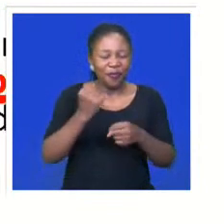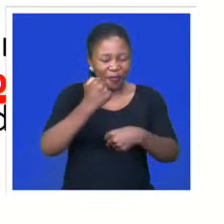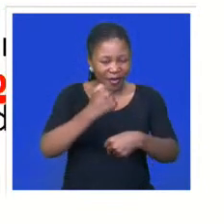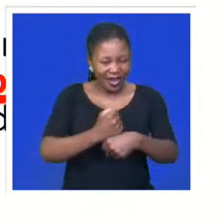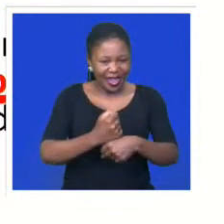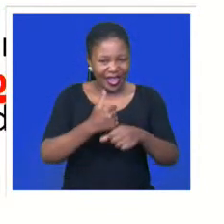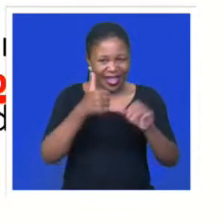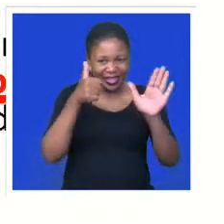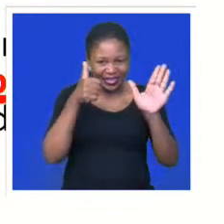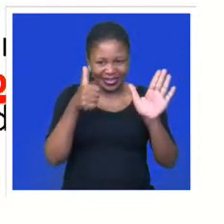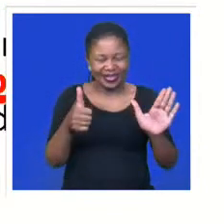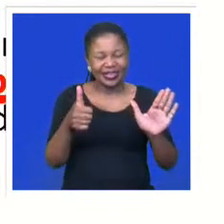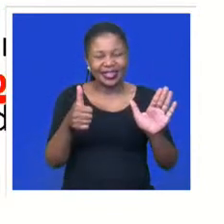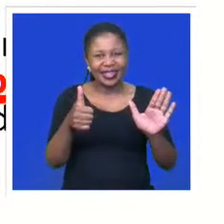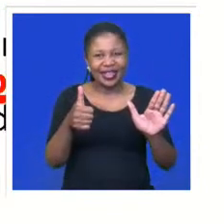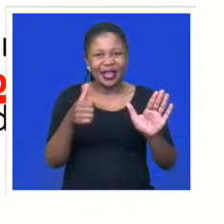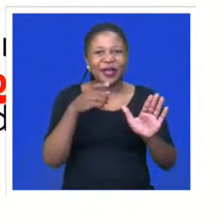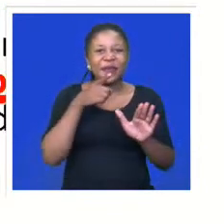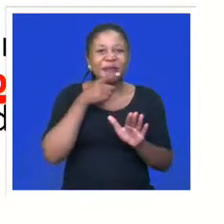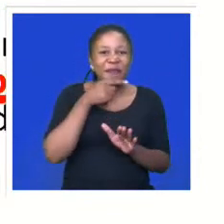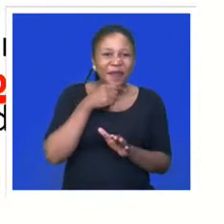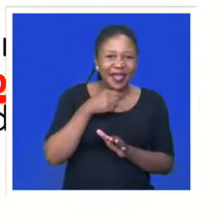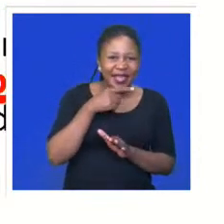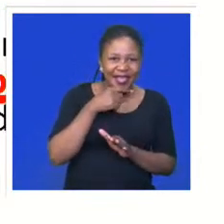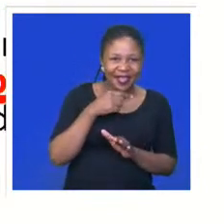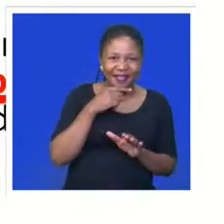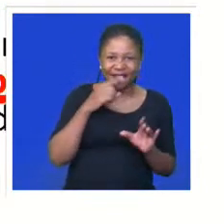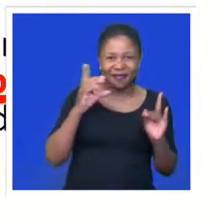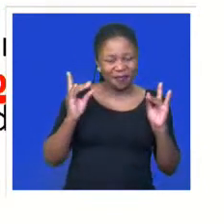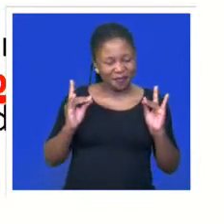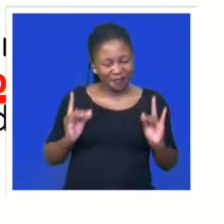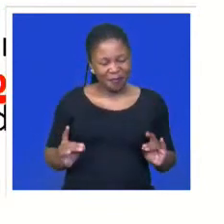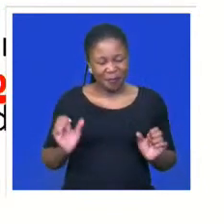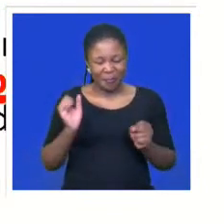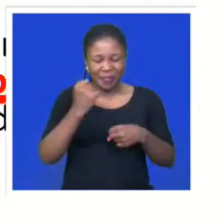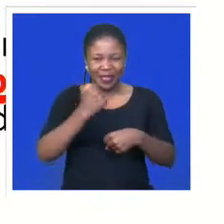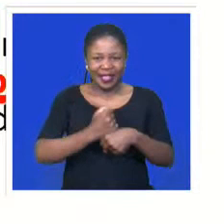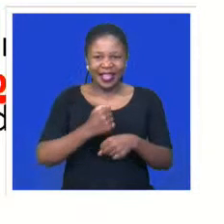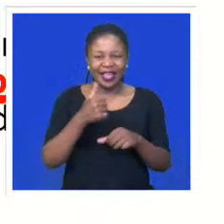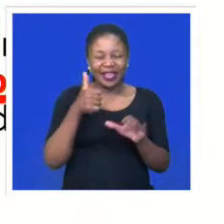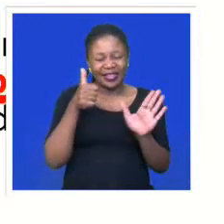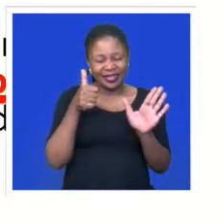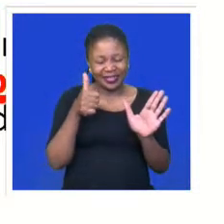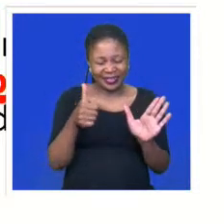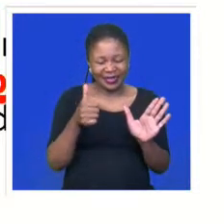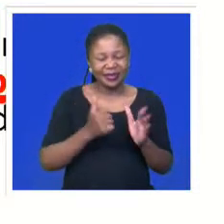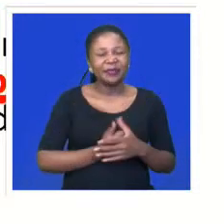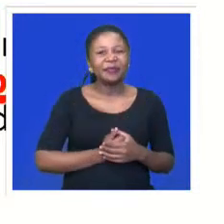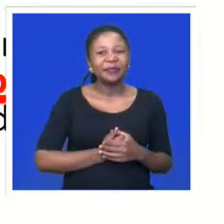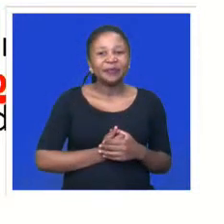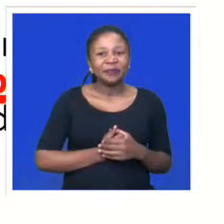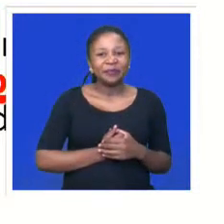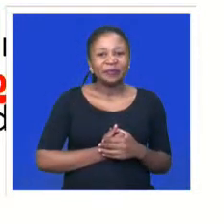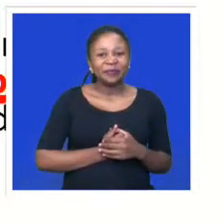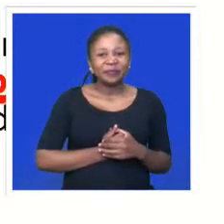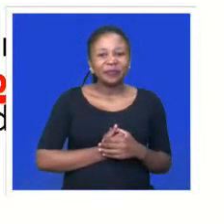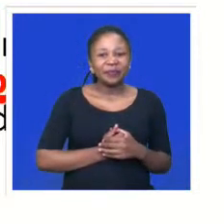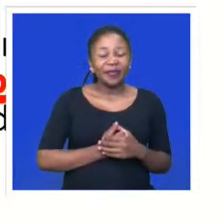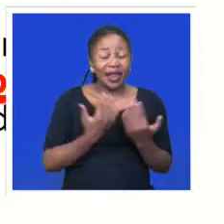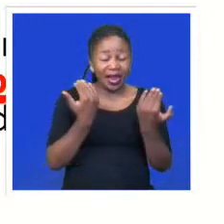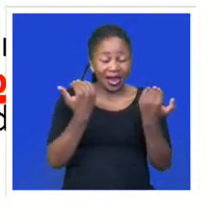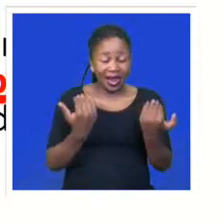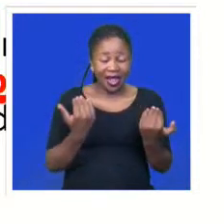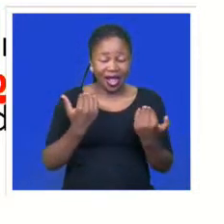Lena. Now let us look at our table or at our answers now. We are going to fill the